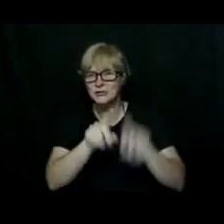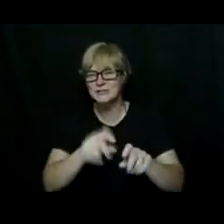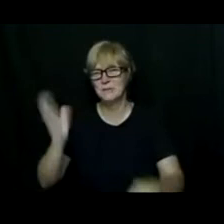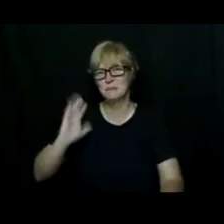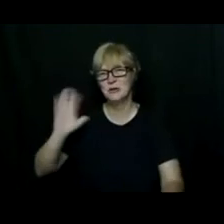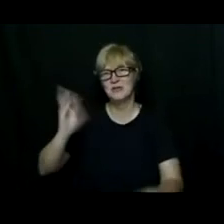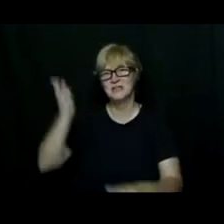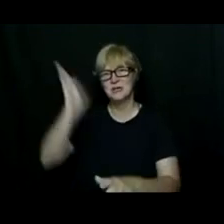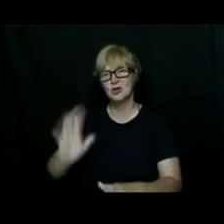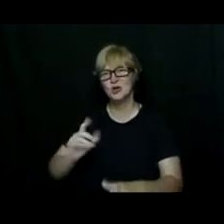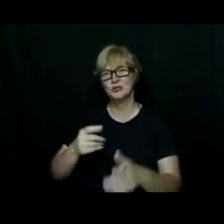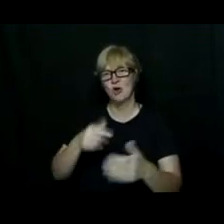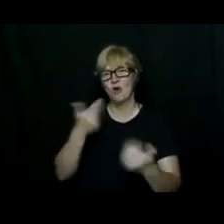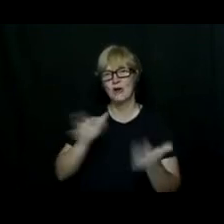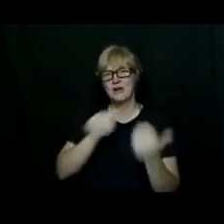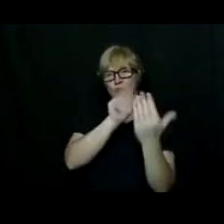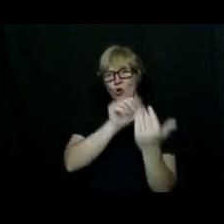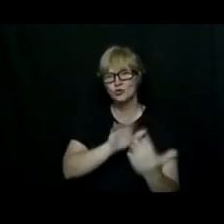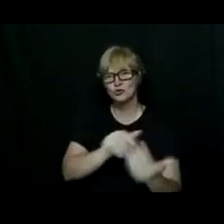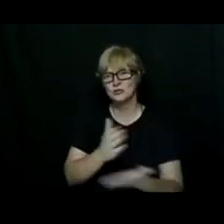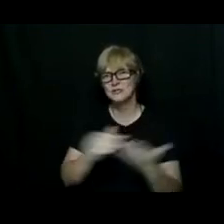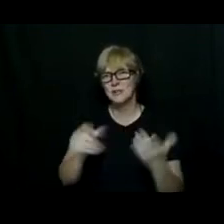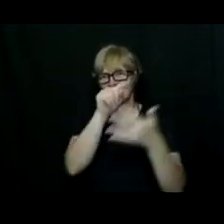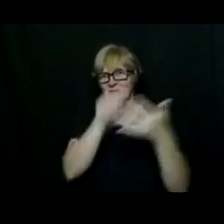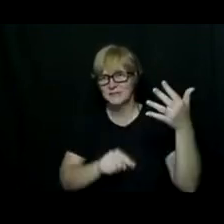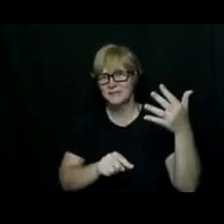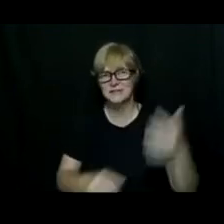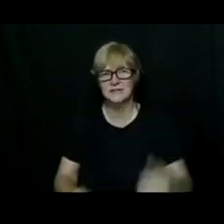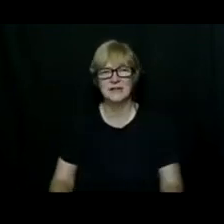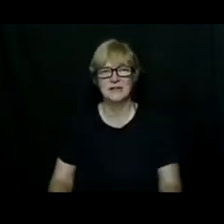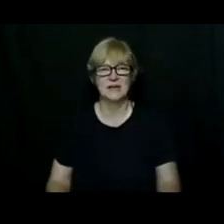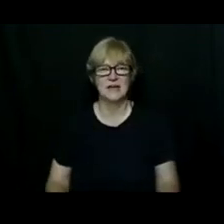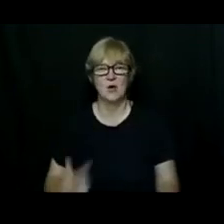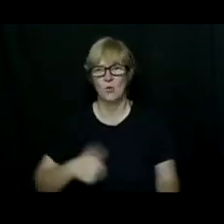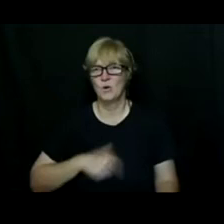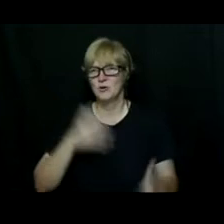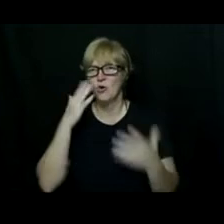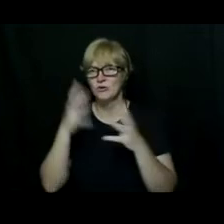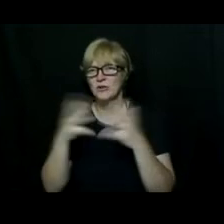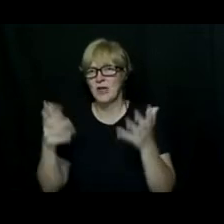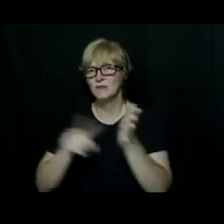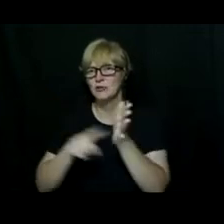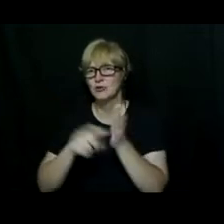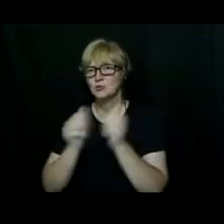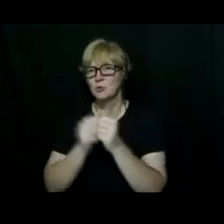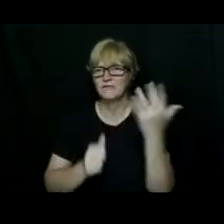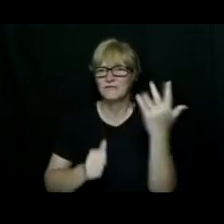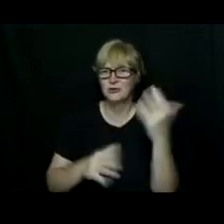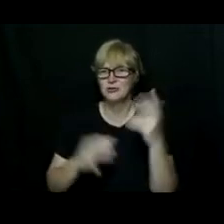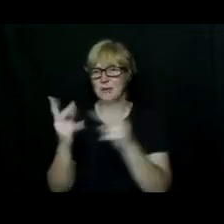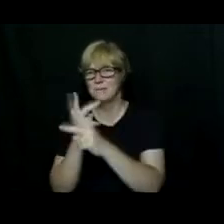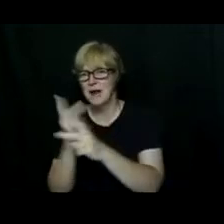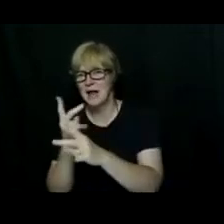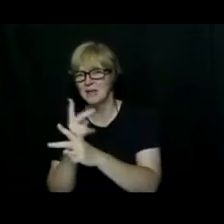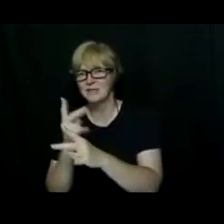of these questions. They're very extensive, and there has been a lot of research on fingers and math in the, perhaps particularly the last 10,